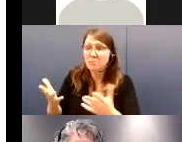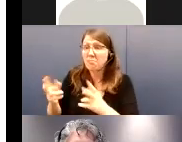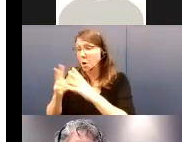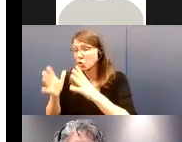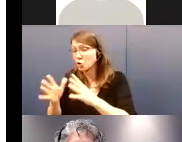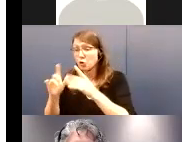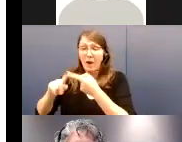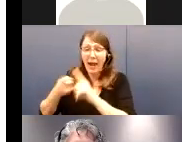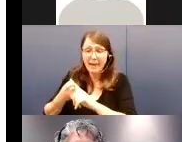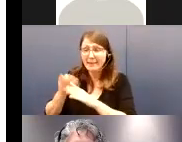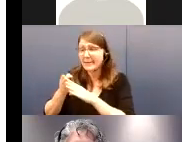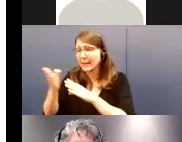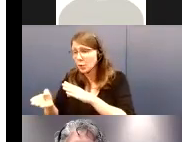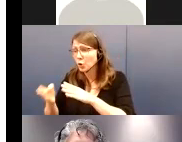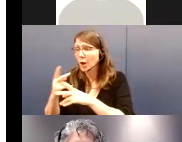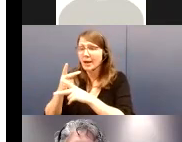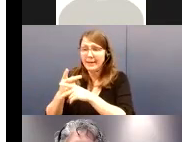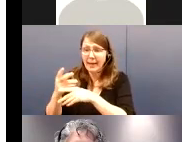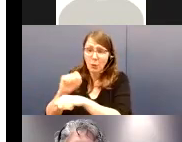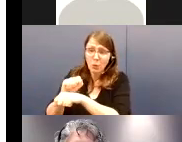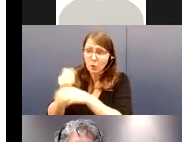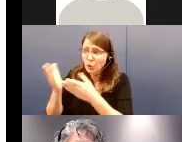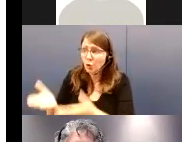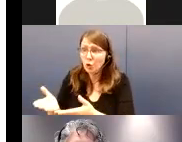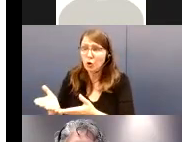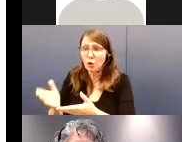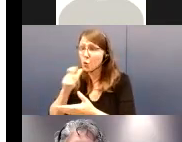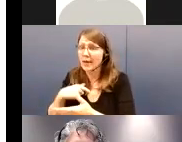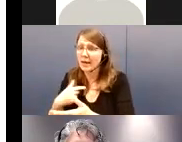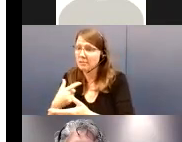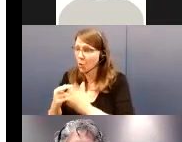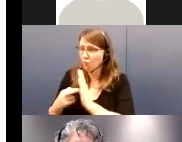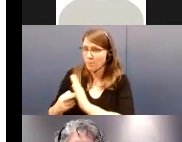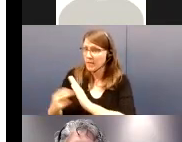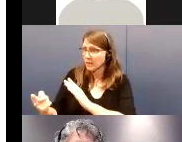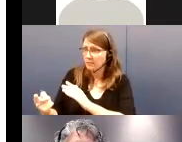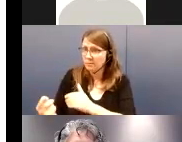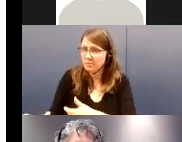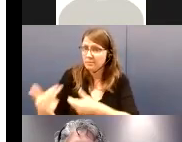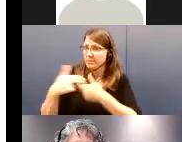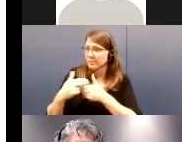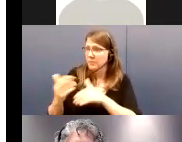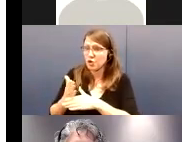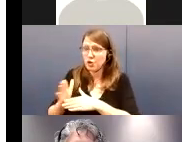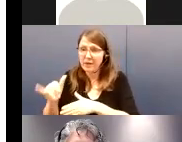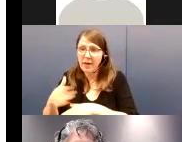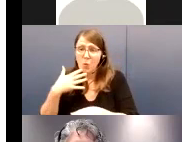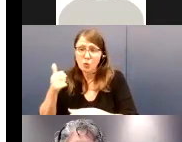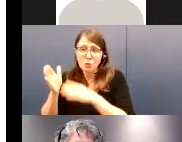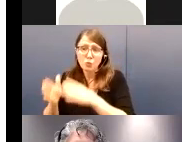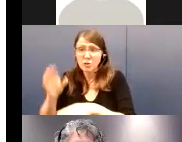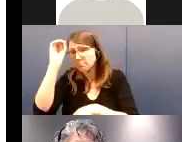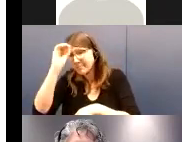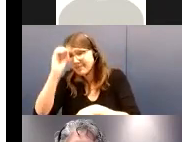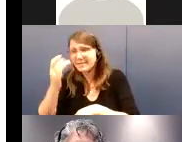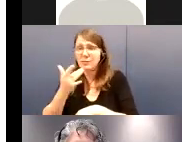neighbor, a care worker? Do we have somebody else that can help bring that voice into the room, right? And if not, let's sit and talk about